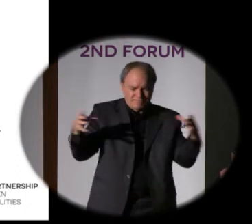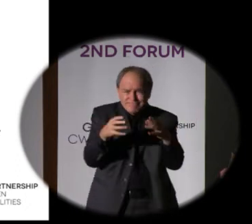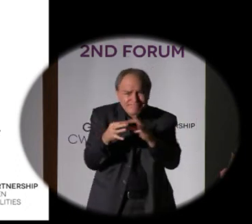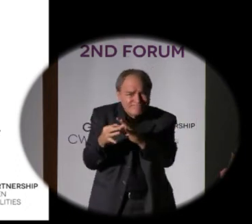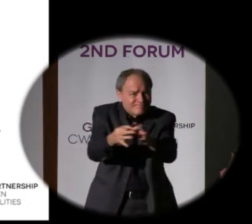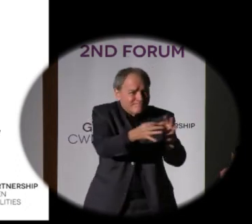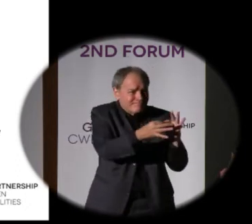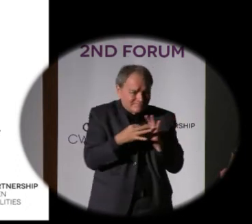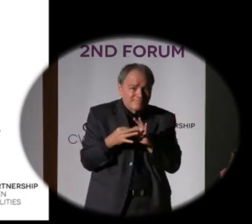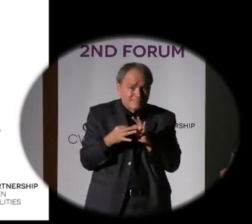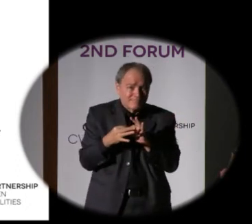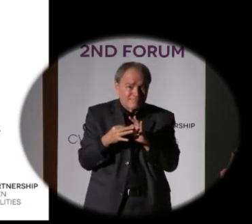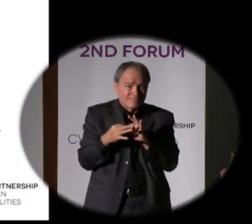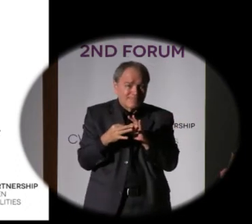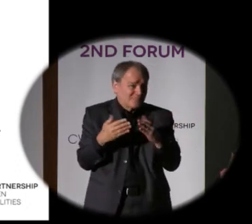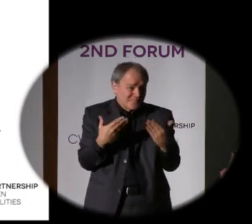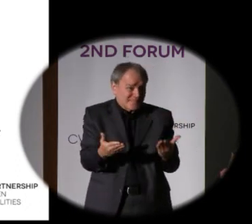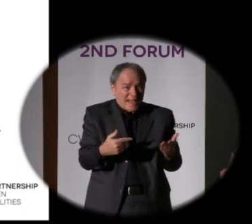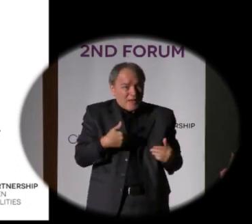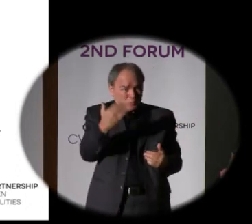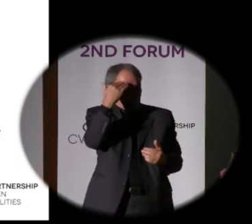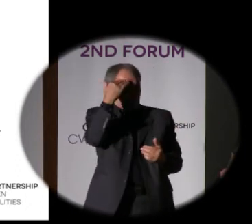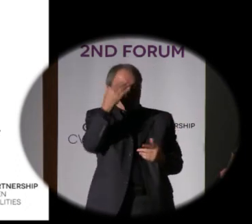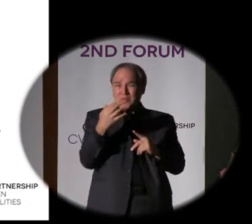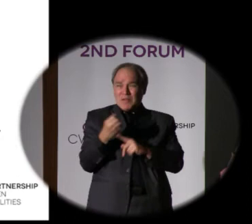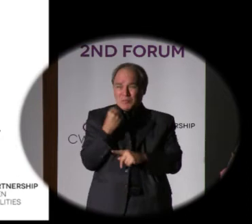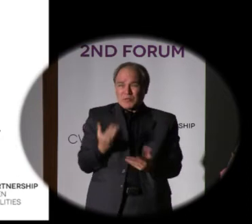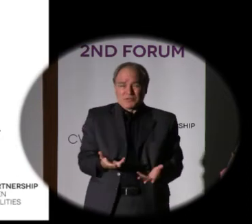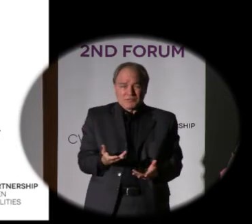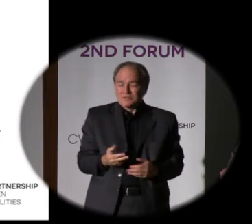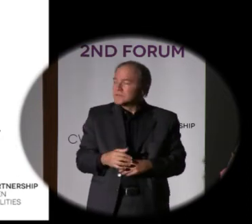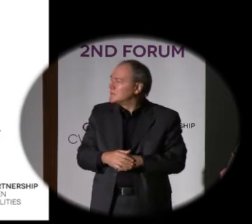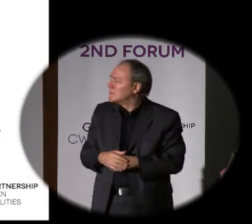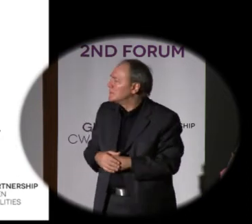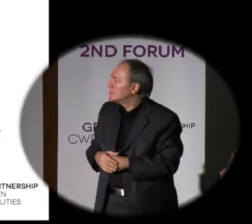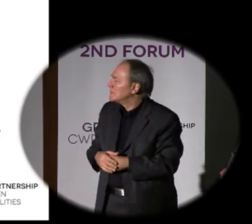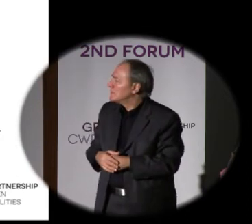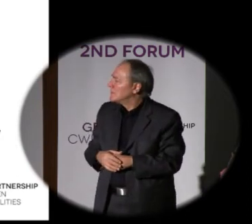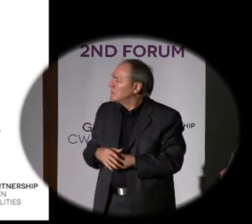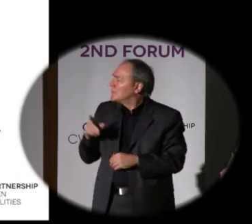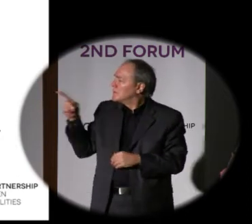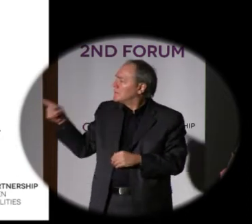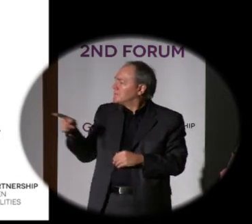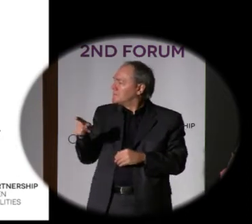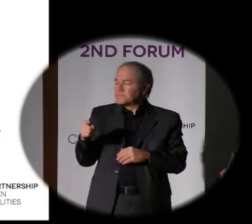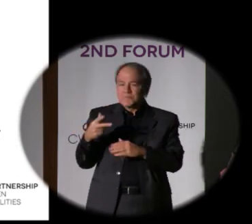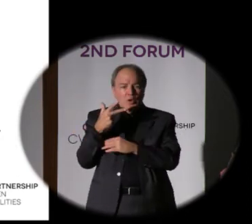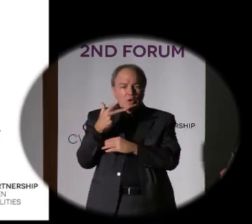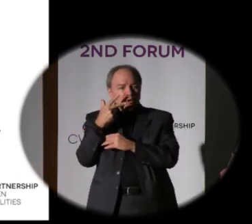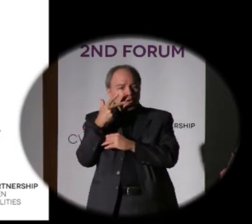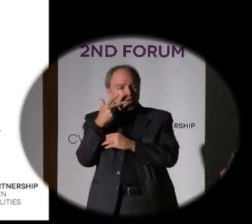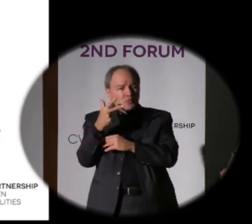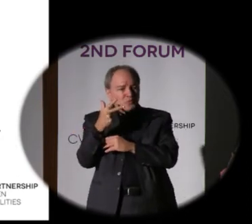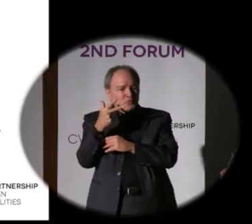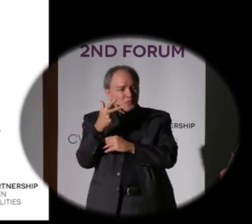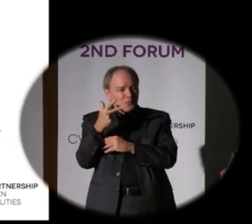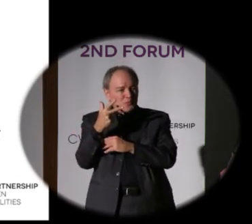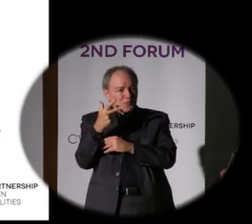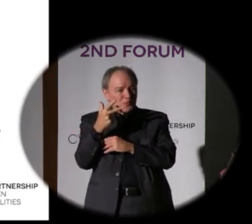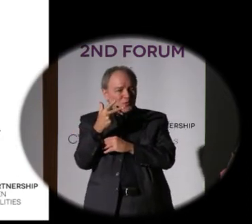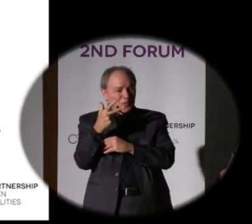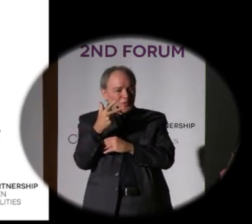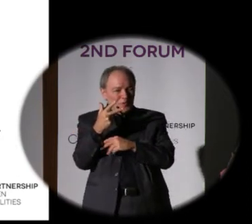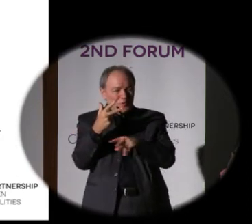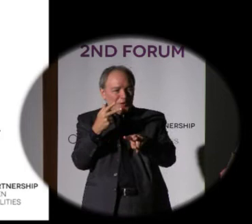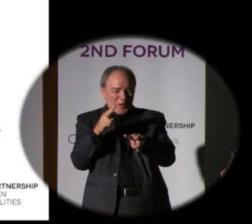our circle here. We embrace the notion of triple twin tracking. Most of us in the room are quite familiar with